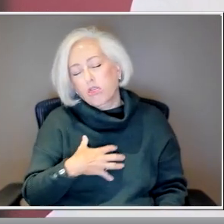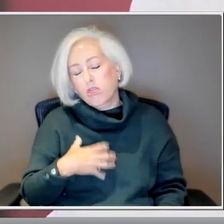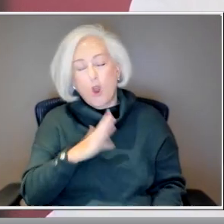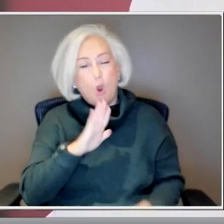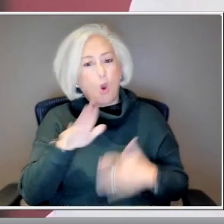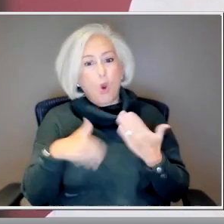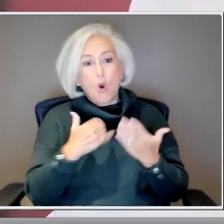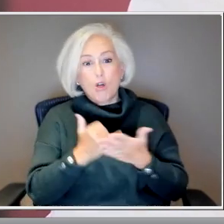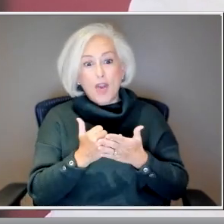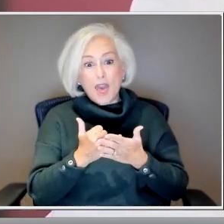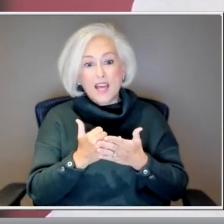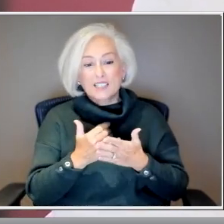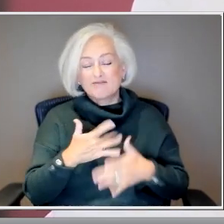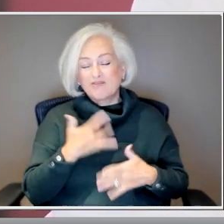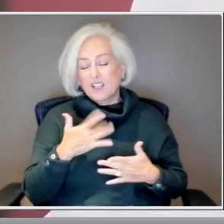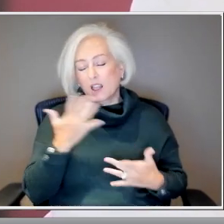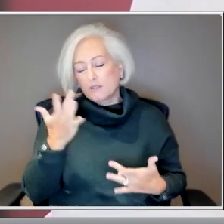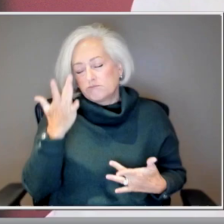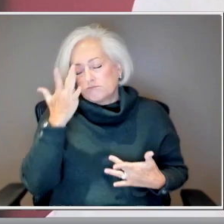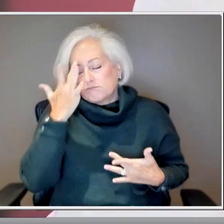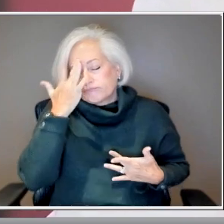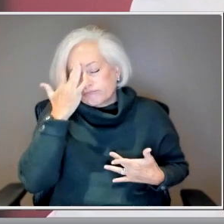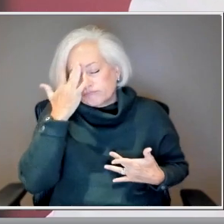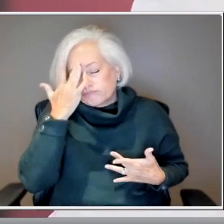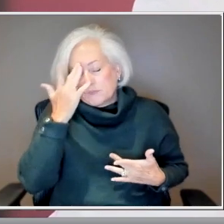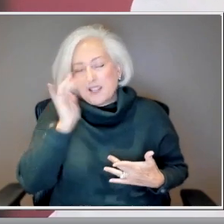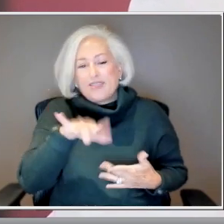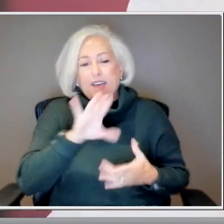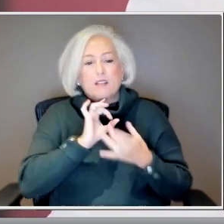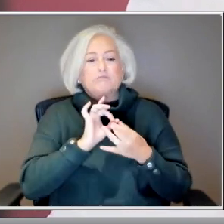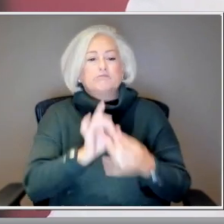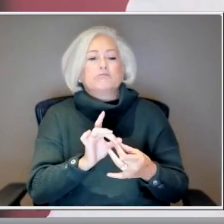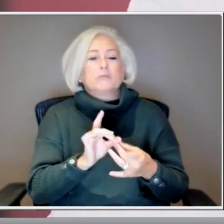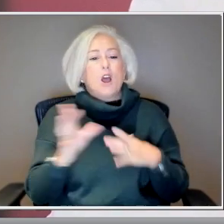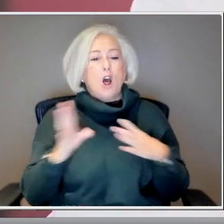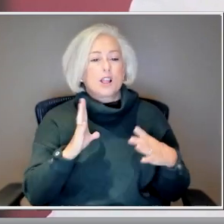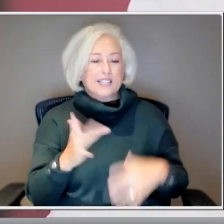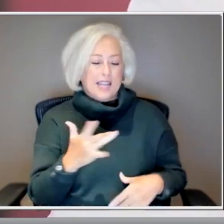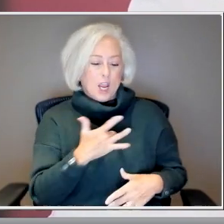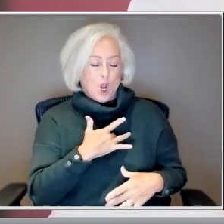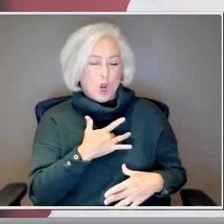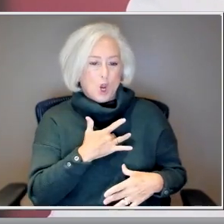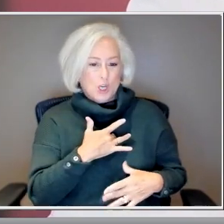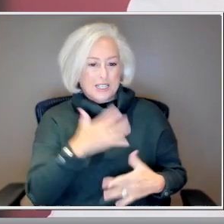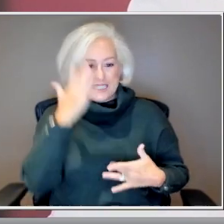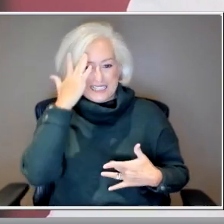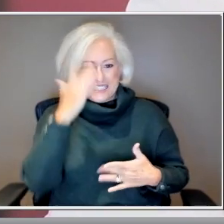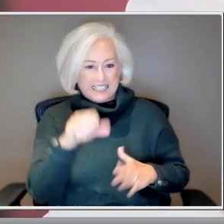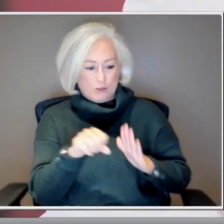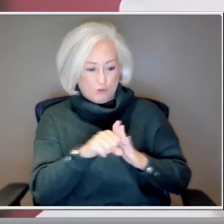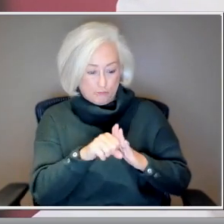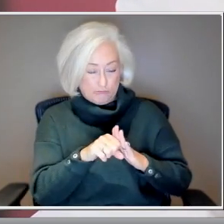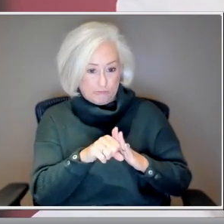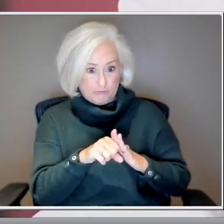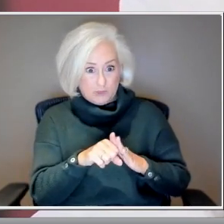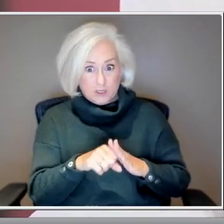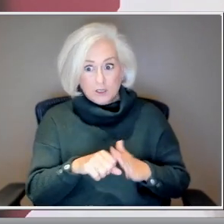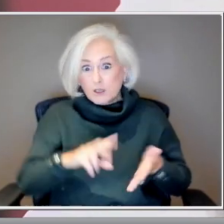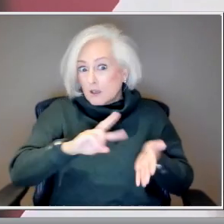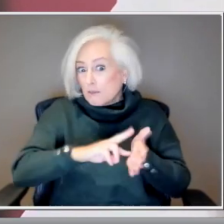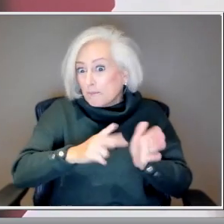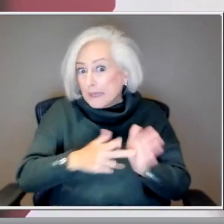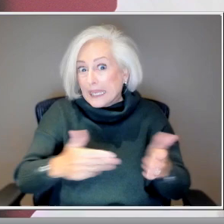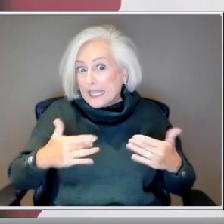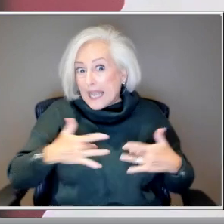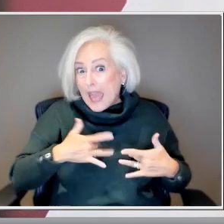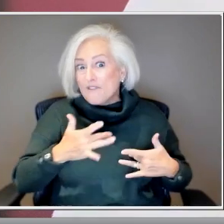feeling well, are part of the holiday heart syndrome. Doesn't mean that you have a rhythm problem, but those are some of the signs that